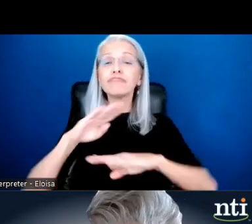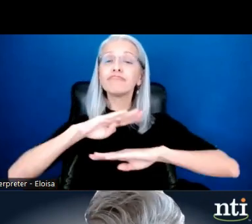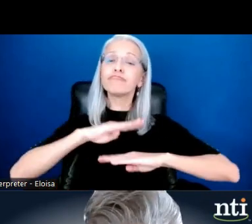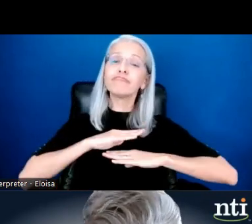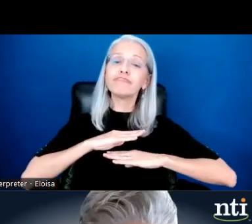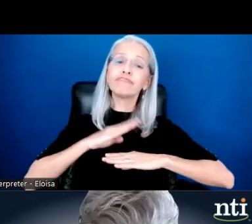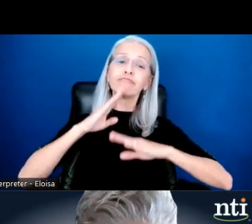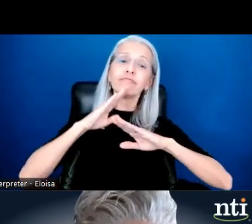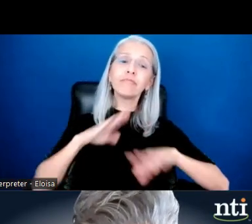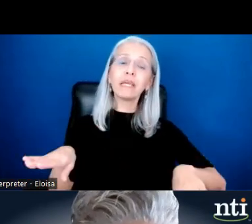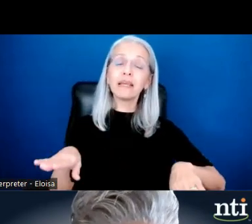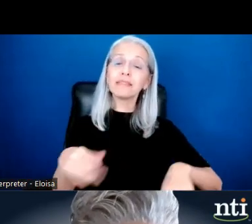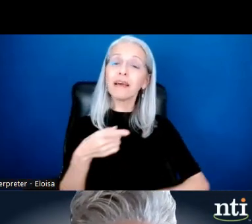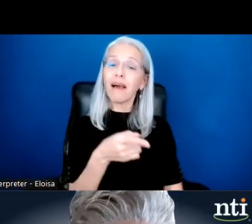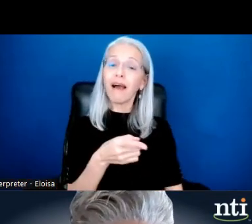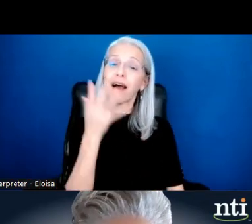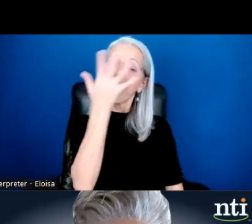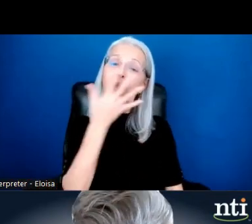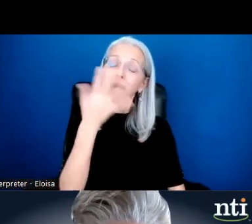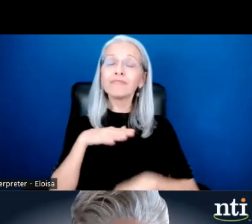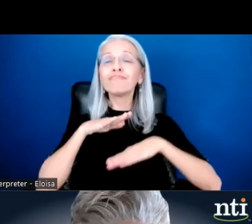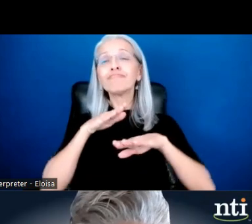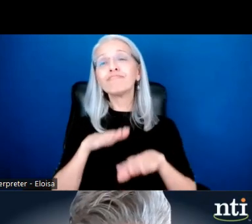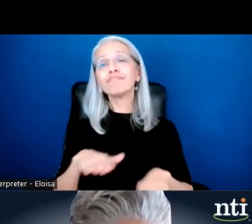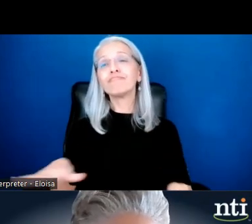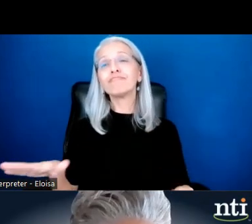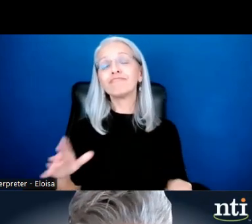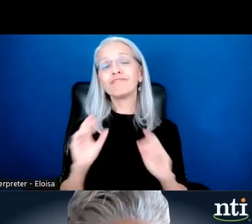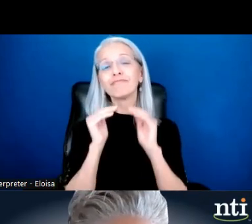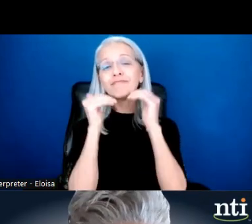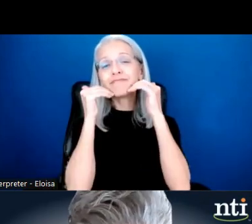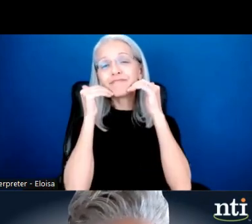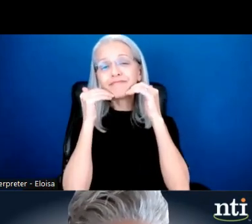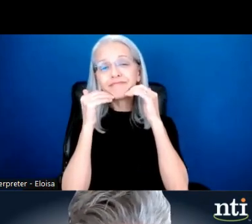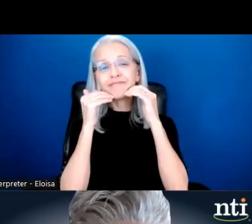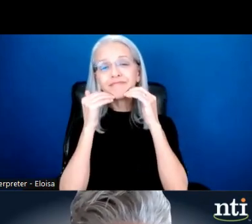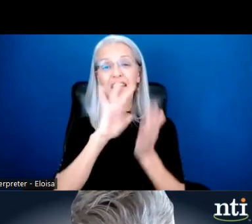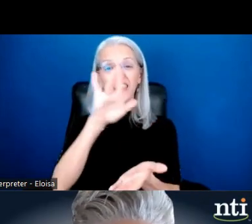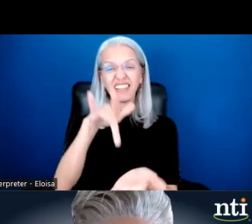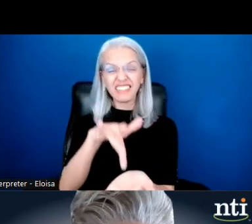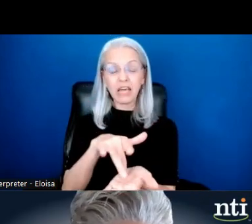that. Maybe she's like, she's looking peaceful. Chris thinks she's looking peaceful in the center of that.